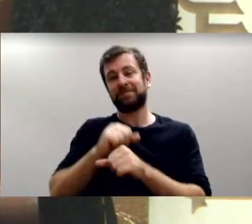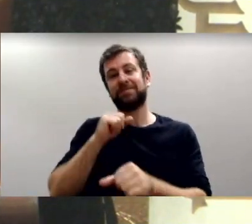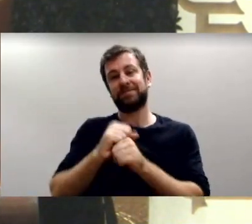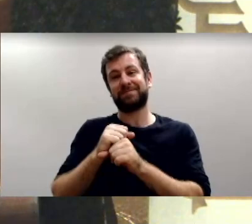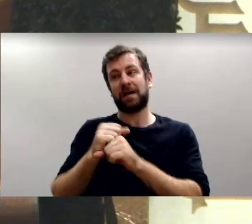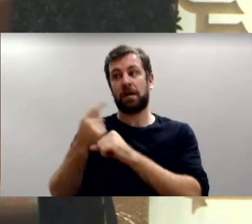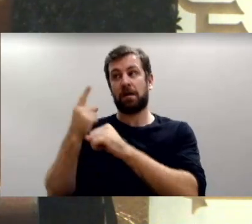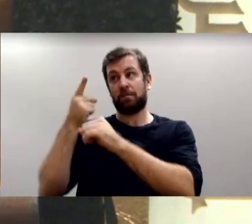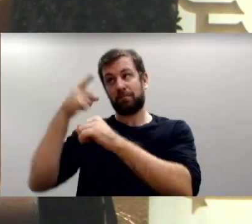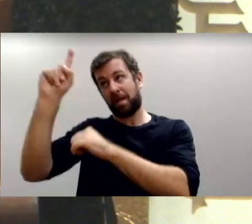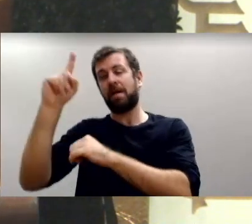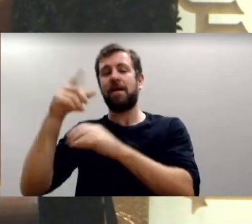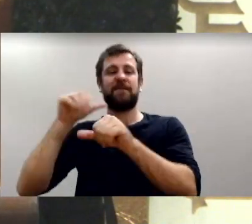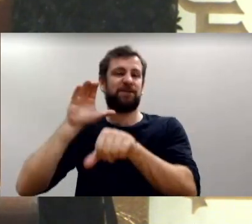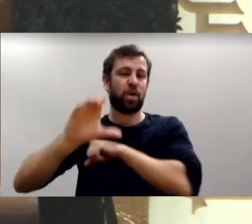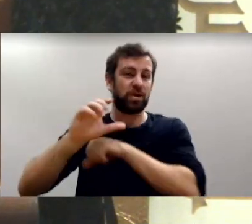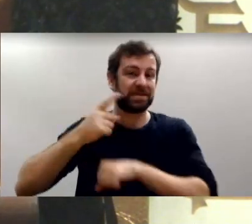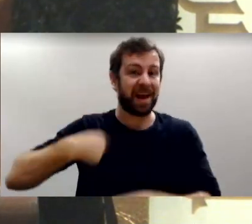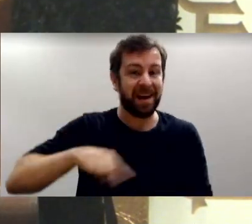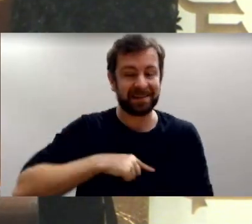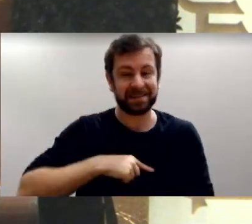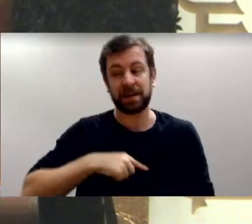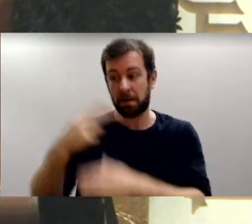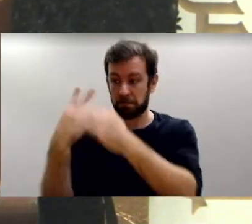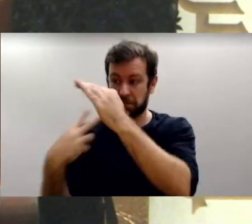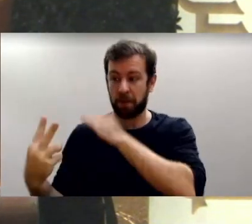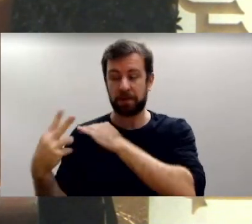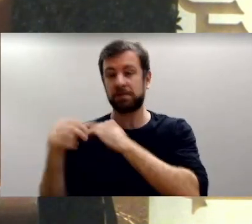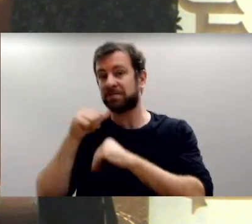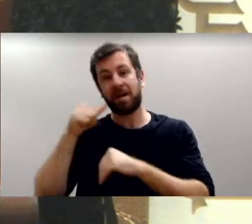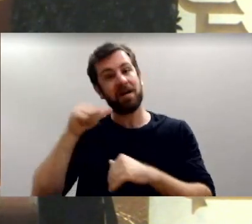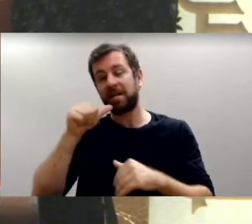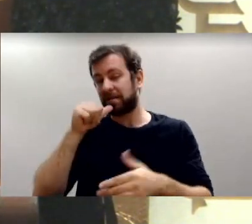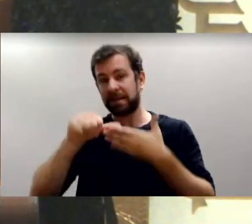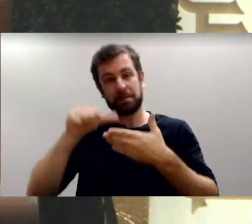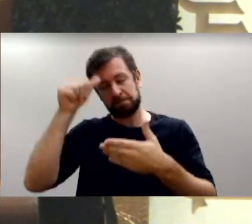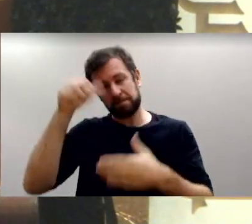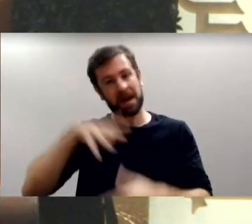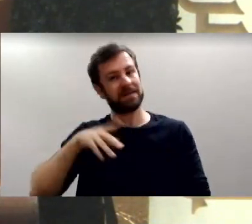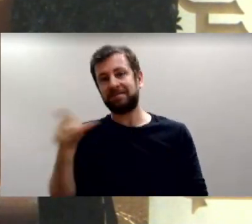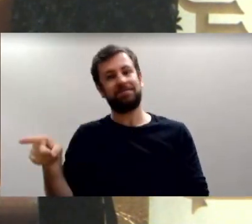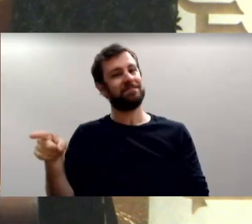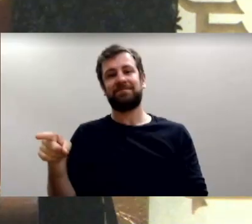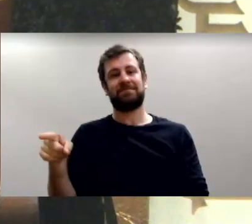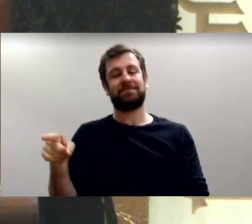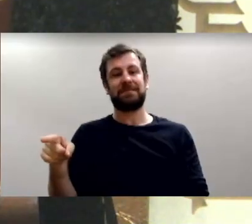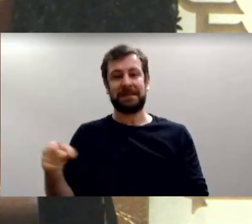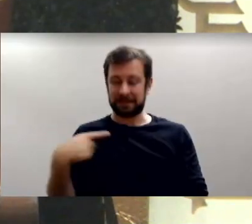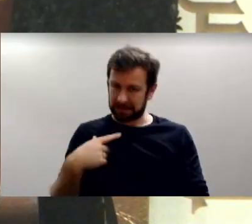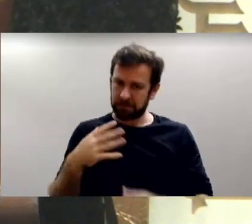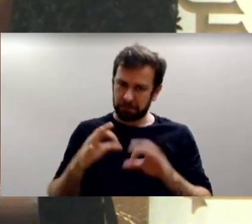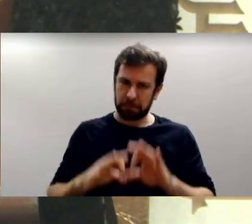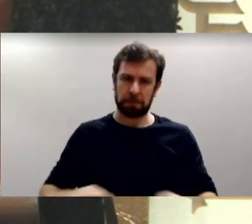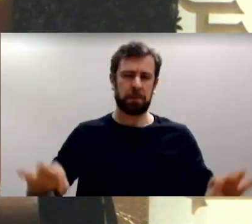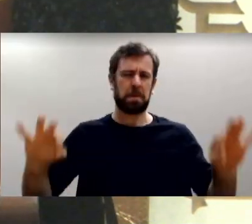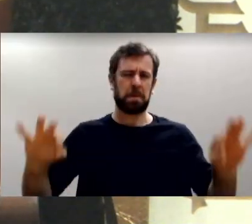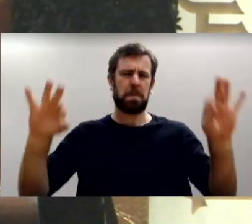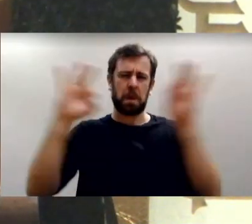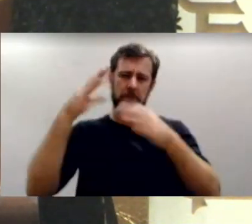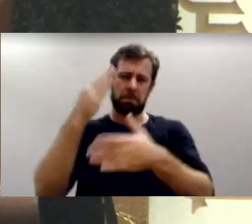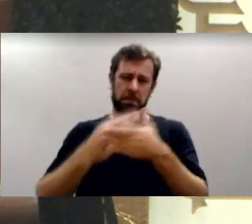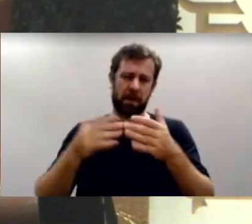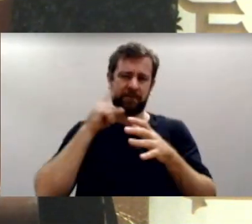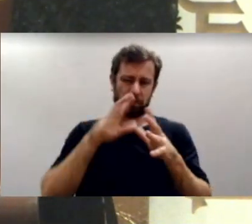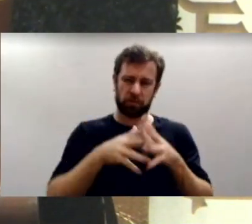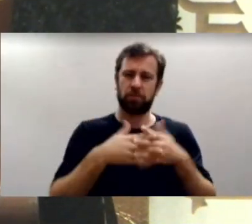us that Muhammad is not a postman. He is an integral part of the Qur'an.